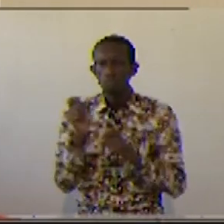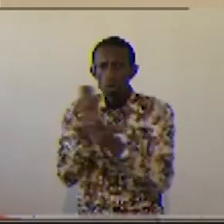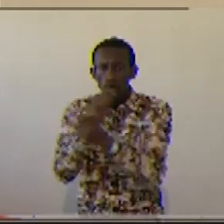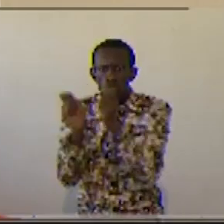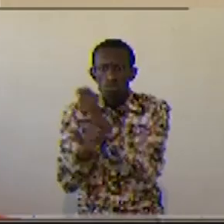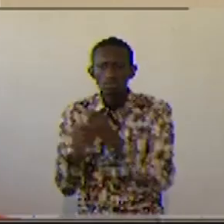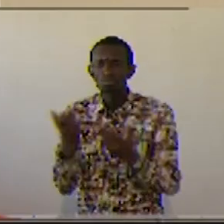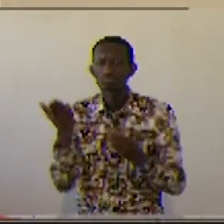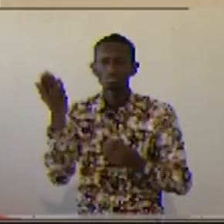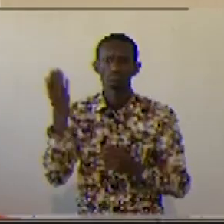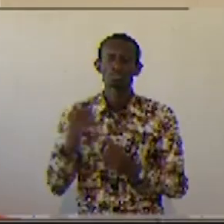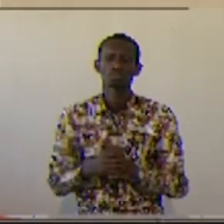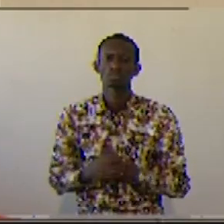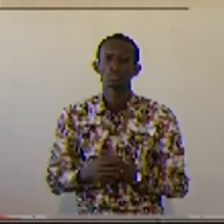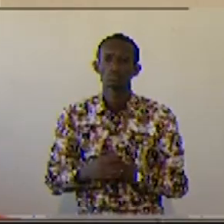this.